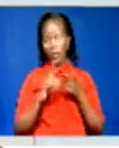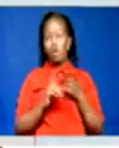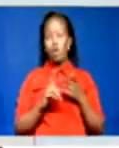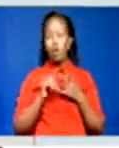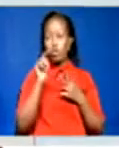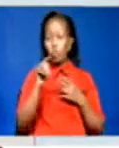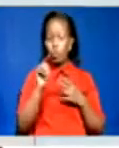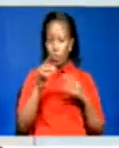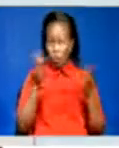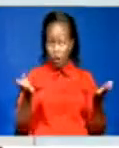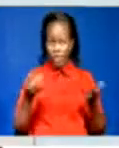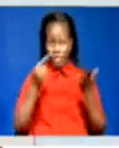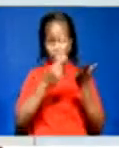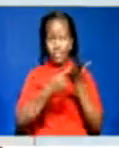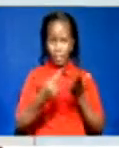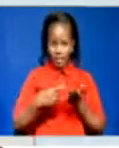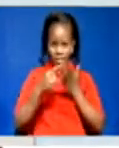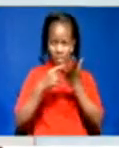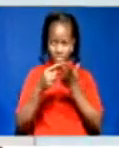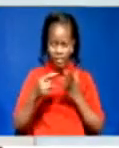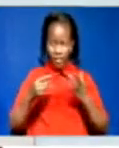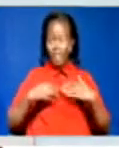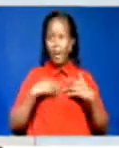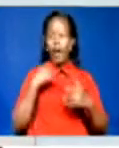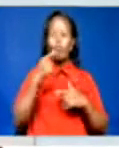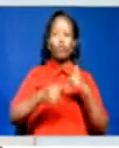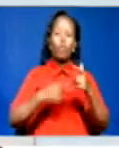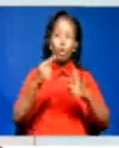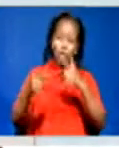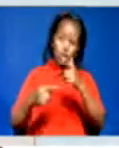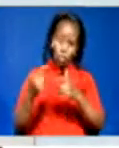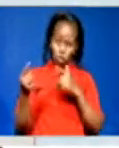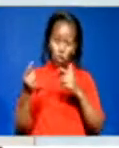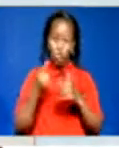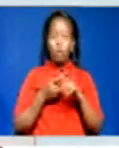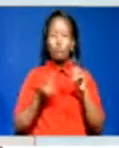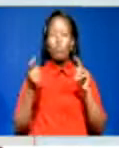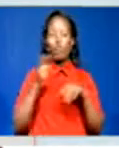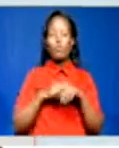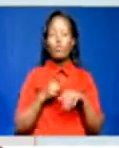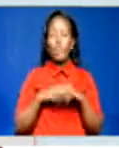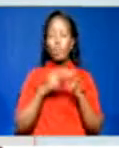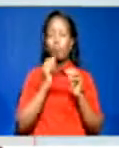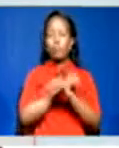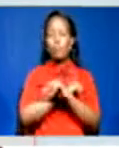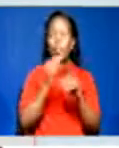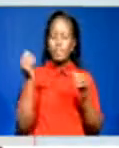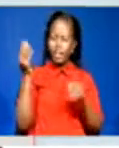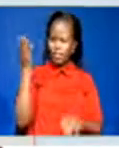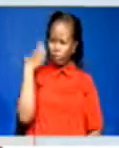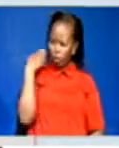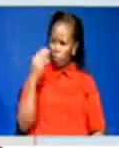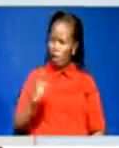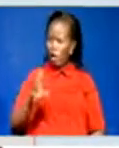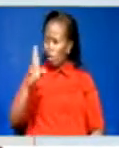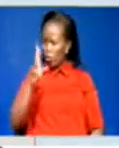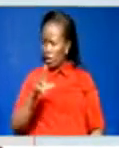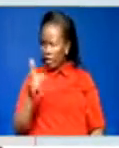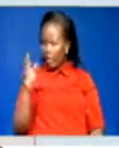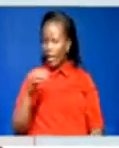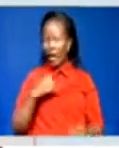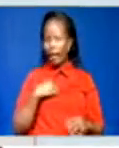there since the former president gave a 500,000 target for affordable housing. Basically, we